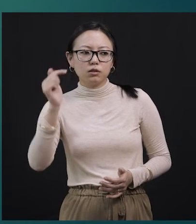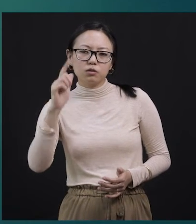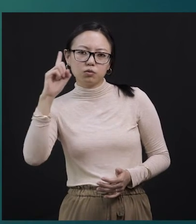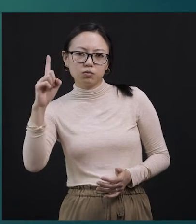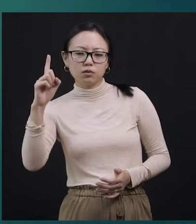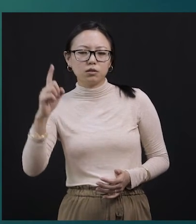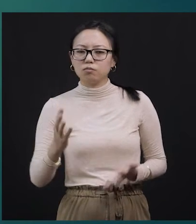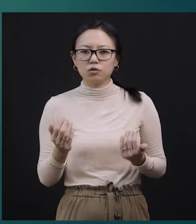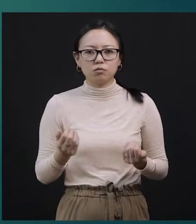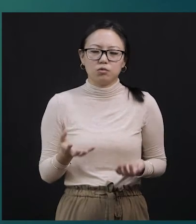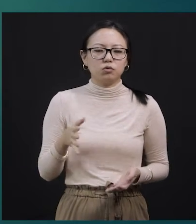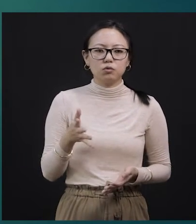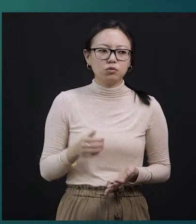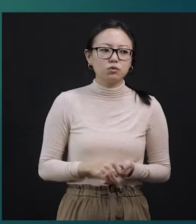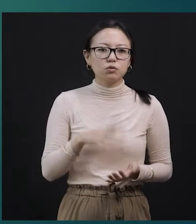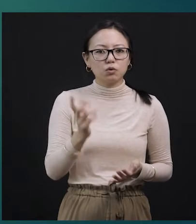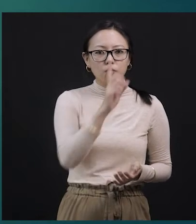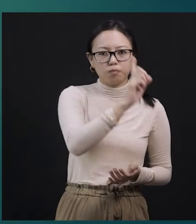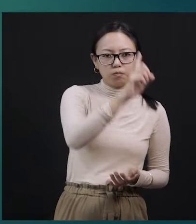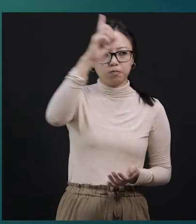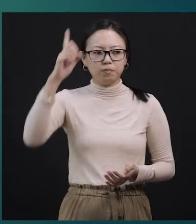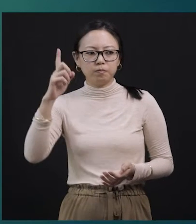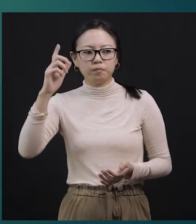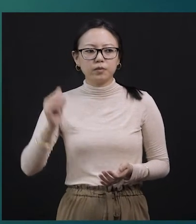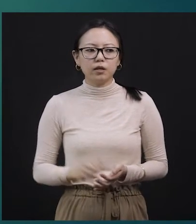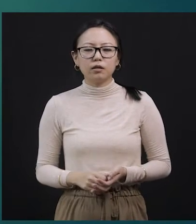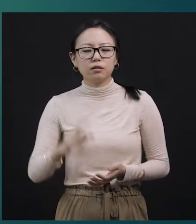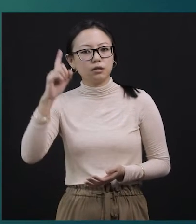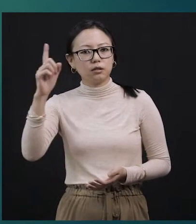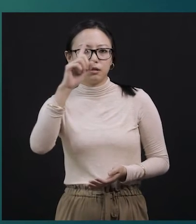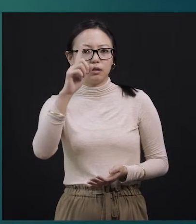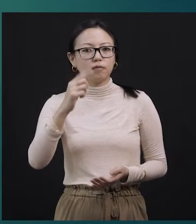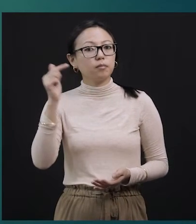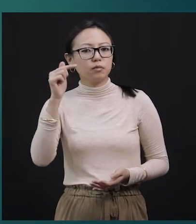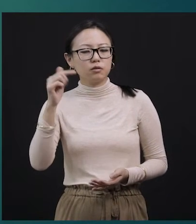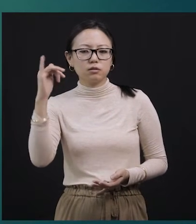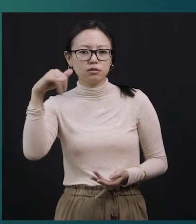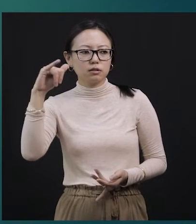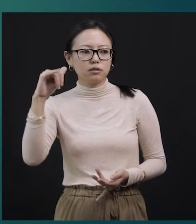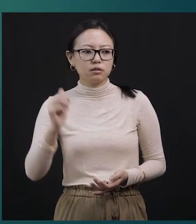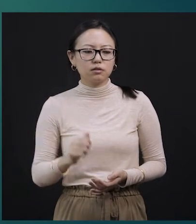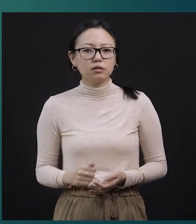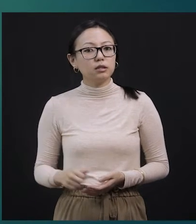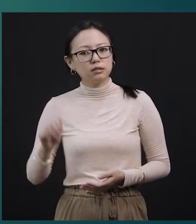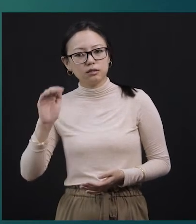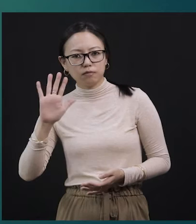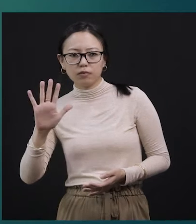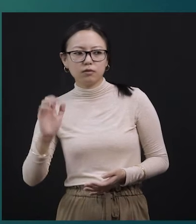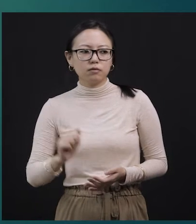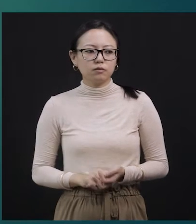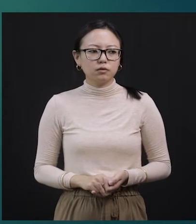much you'll get, children? You'll get 2. So, what is the quotient out here? It is 2 and the remainder you got